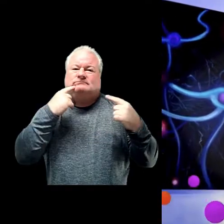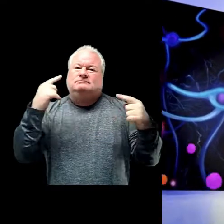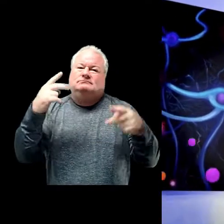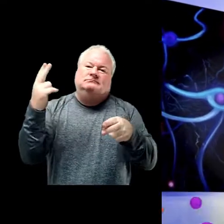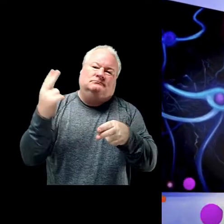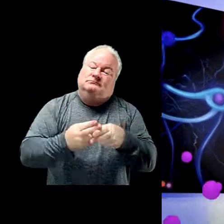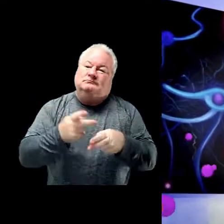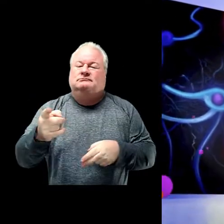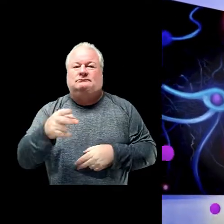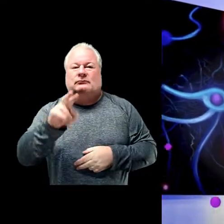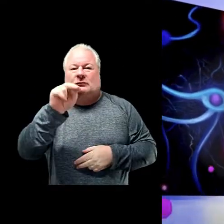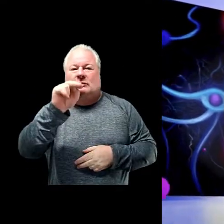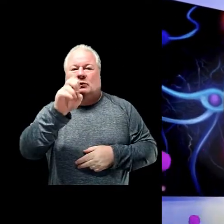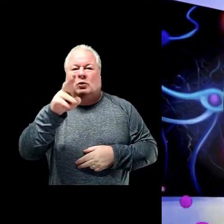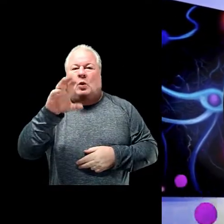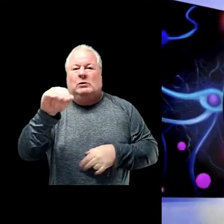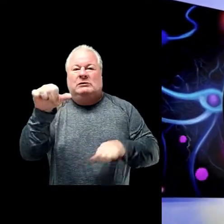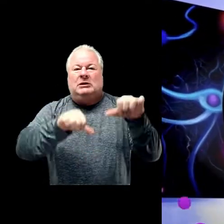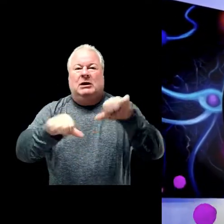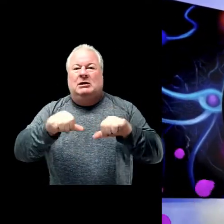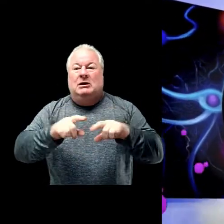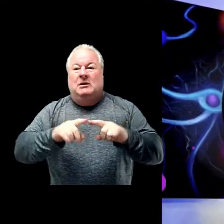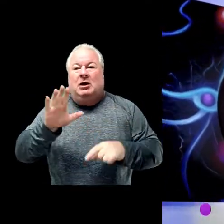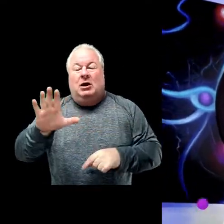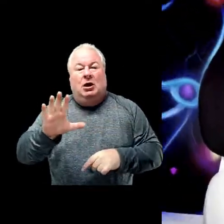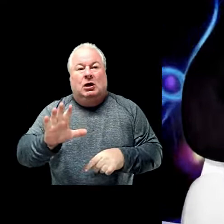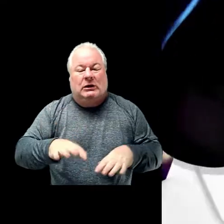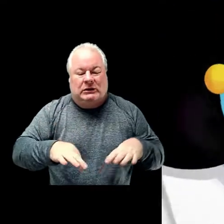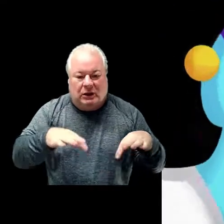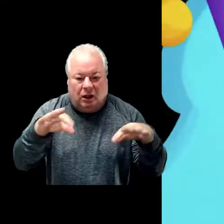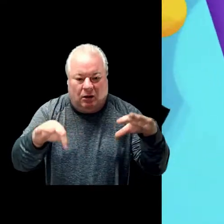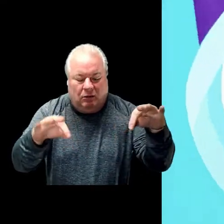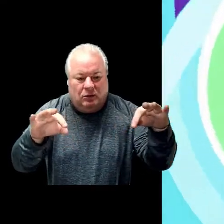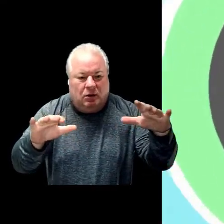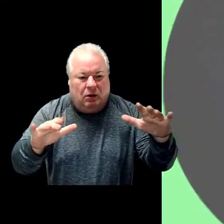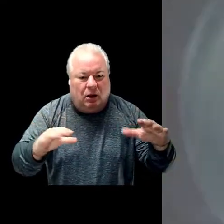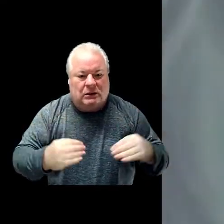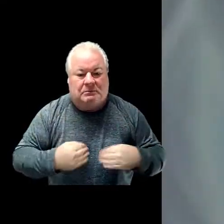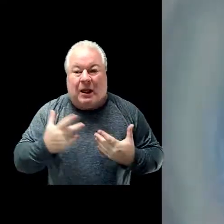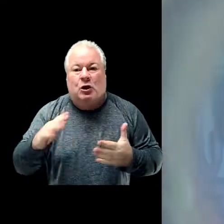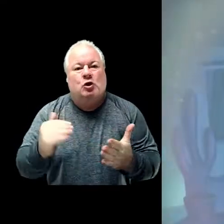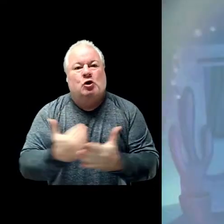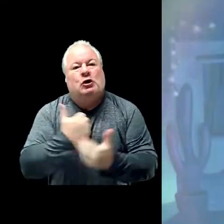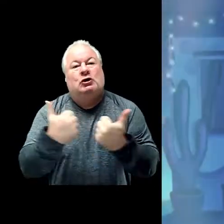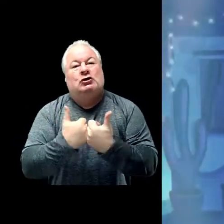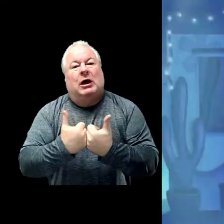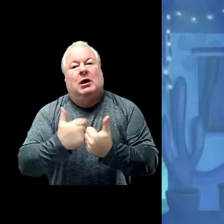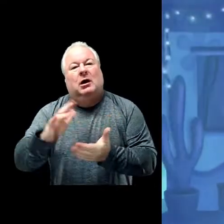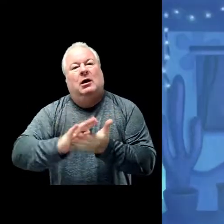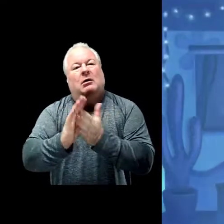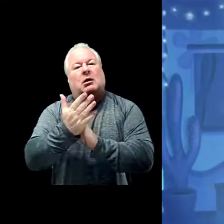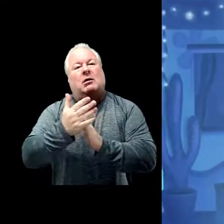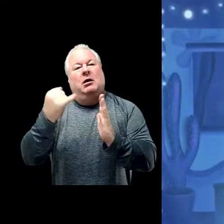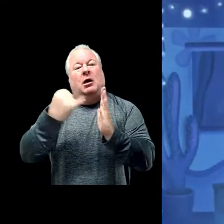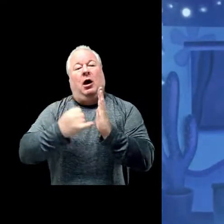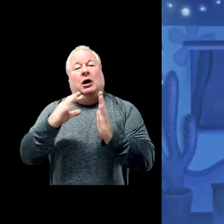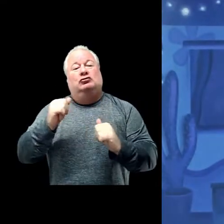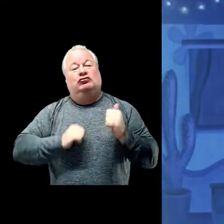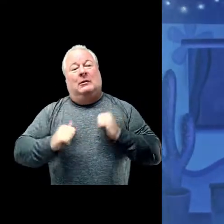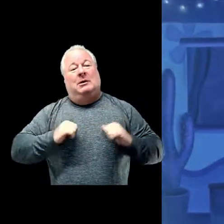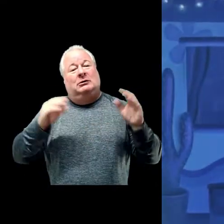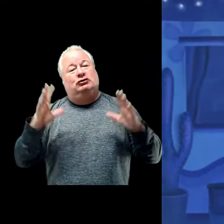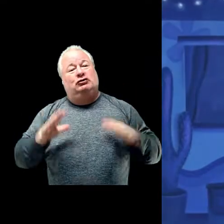world-renowned neuroscientist, but her discoveries had inspired her to try a new challenge. And that's how she became an art and